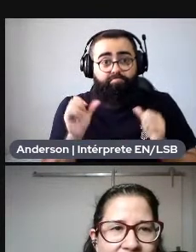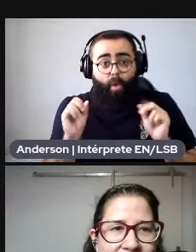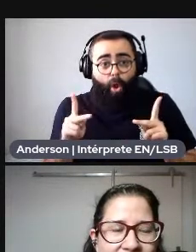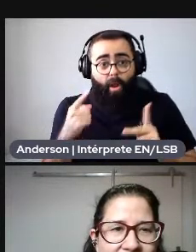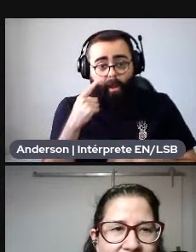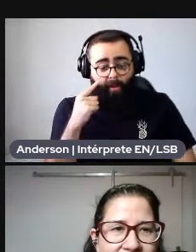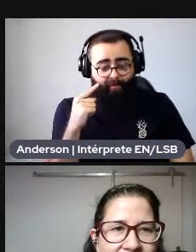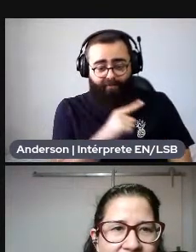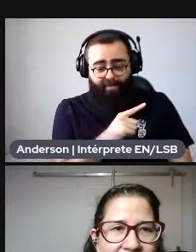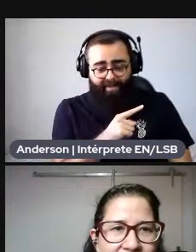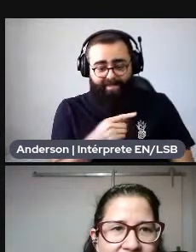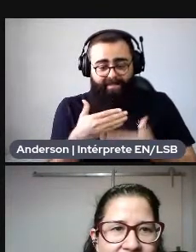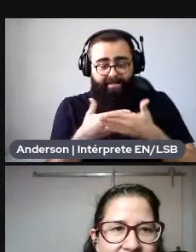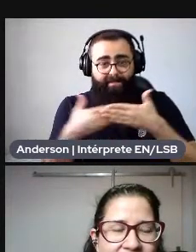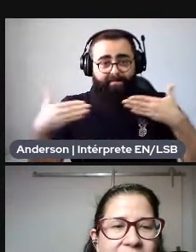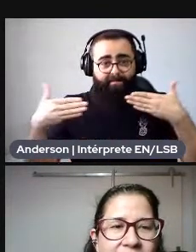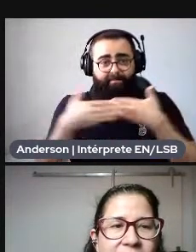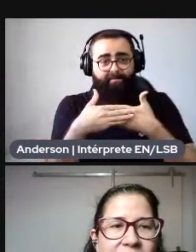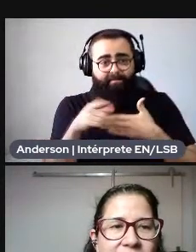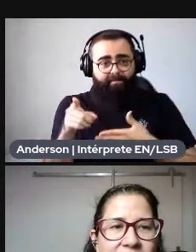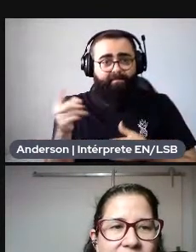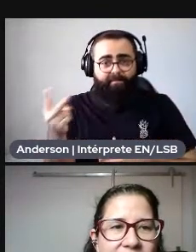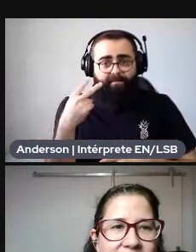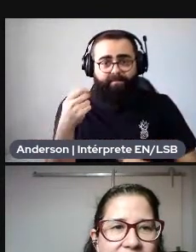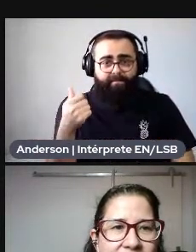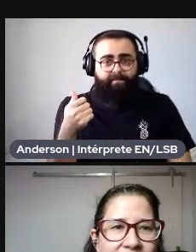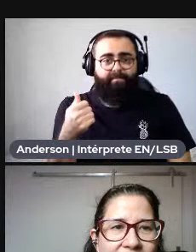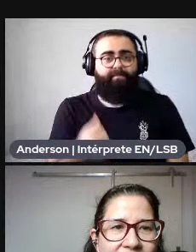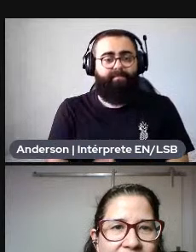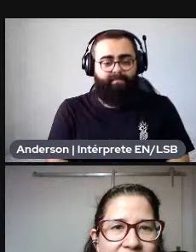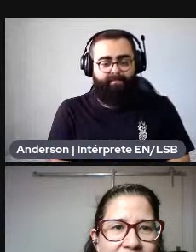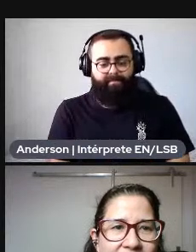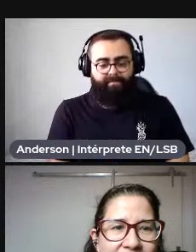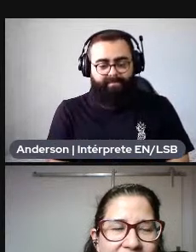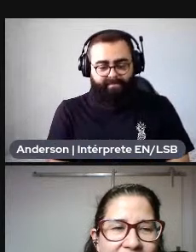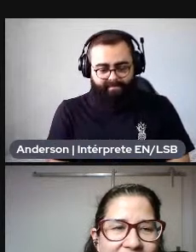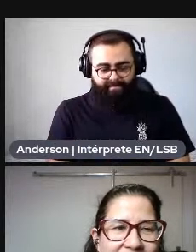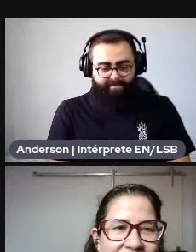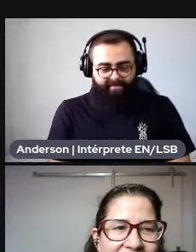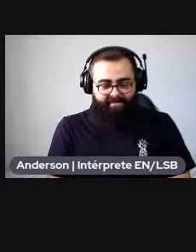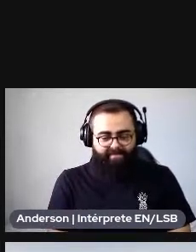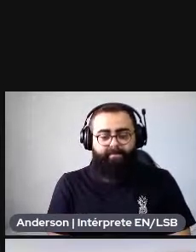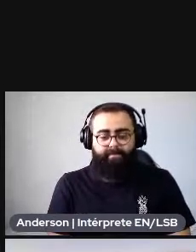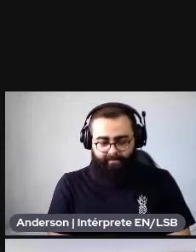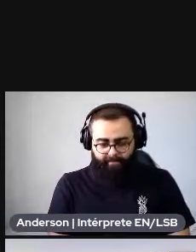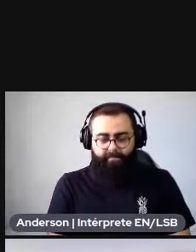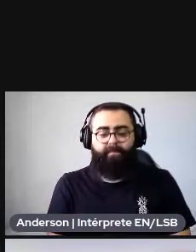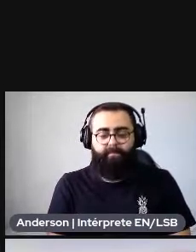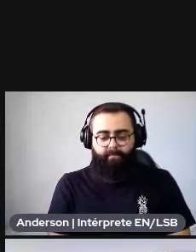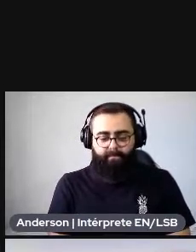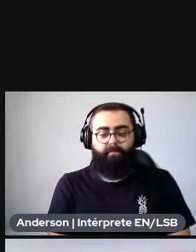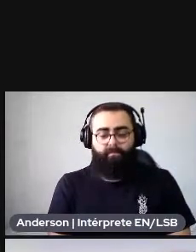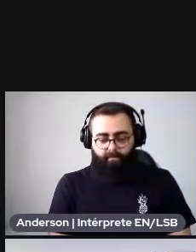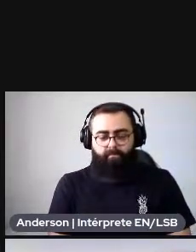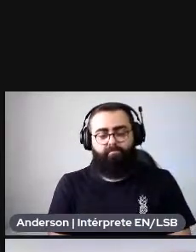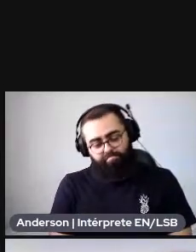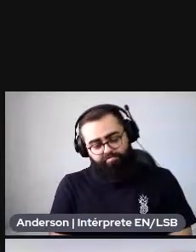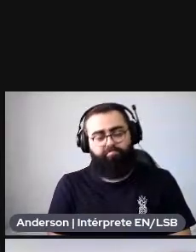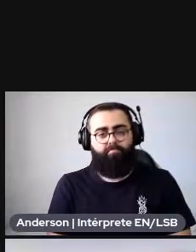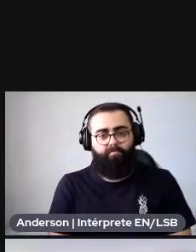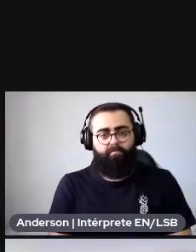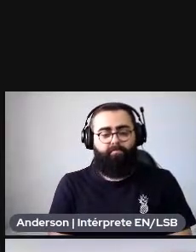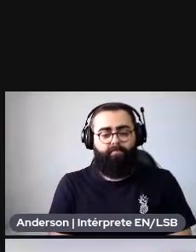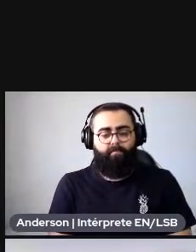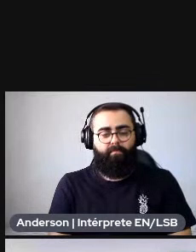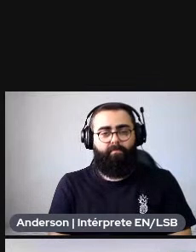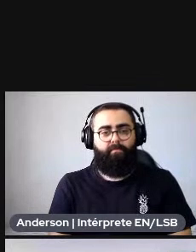Okay, so you see my screen. Okay, so good afternoon, everyone.